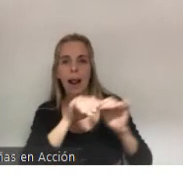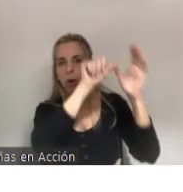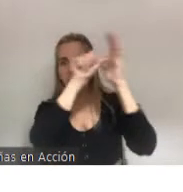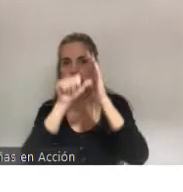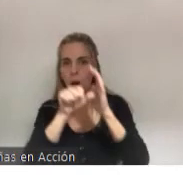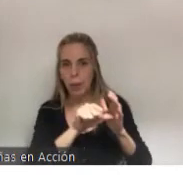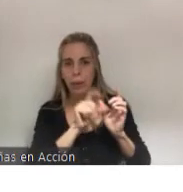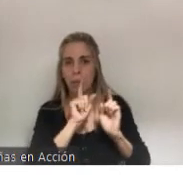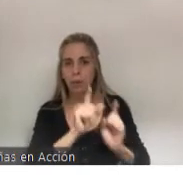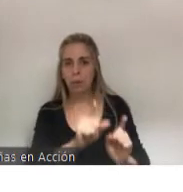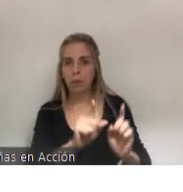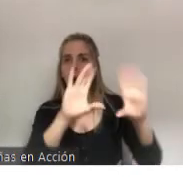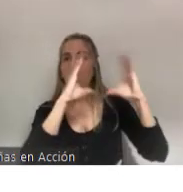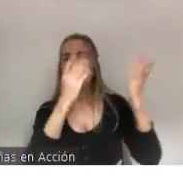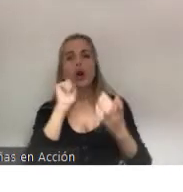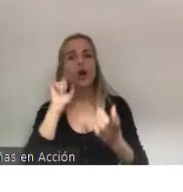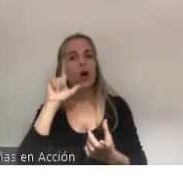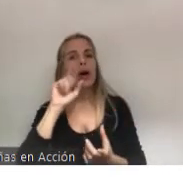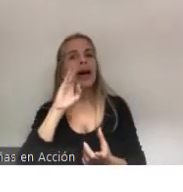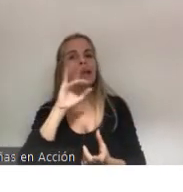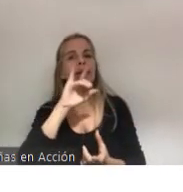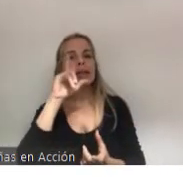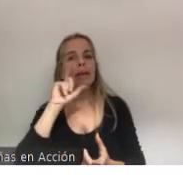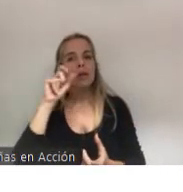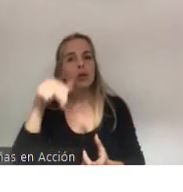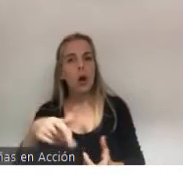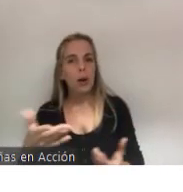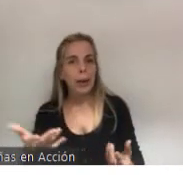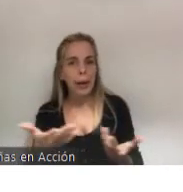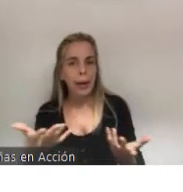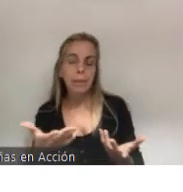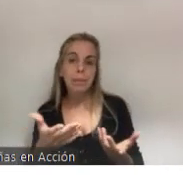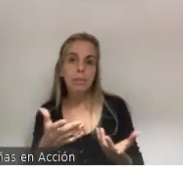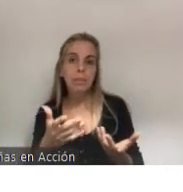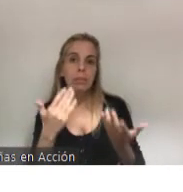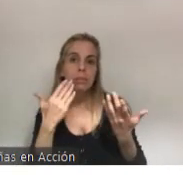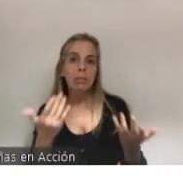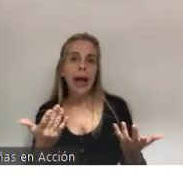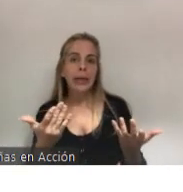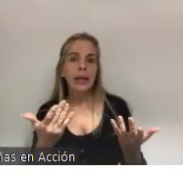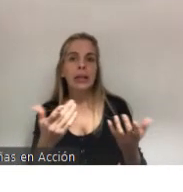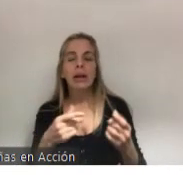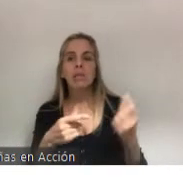global or at sustaining the